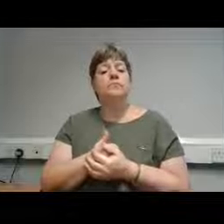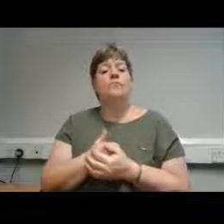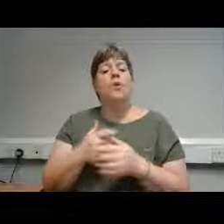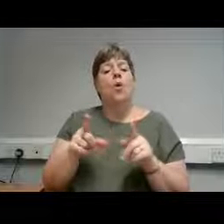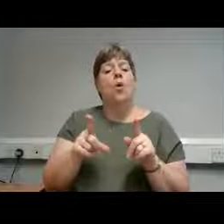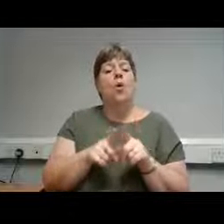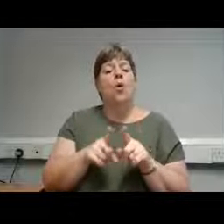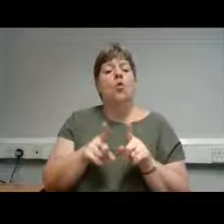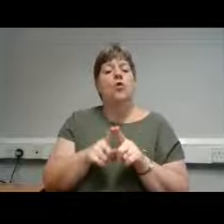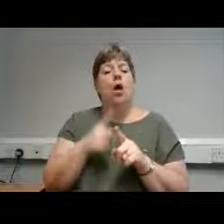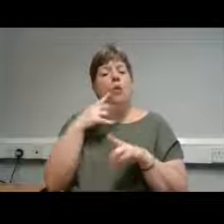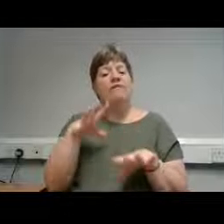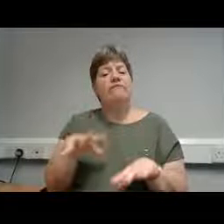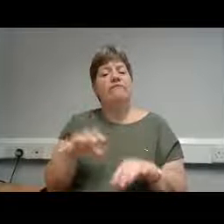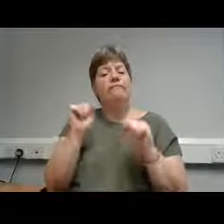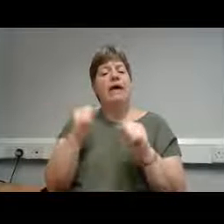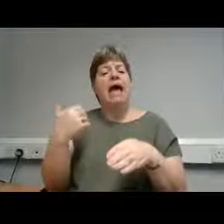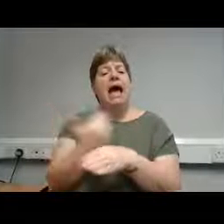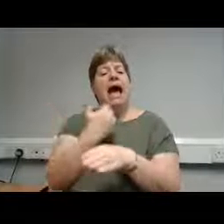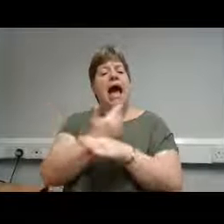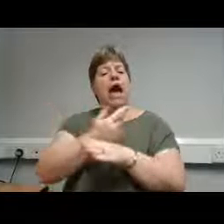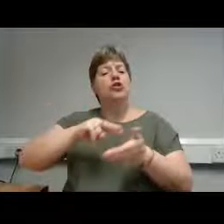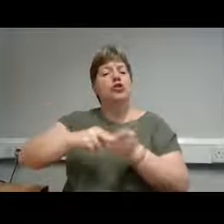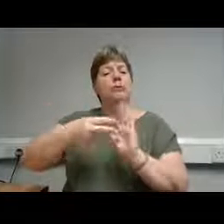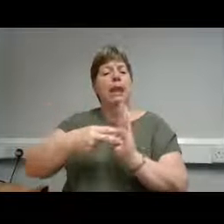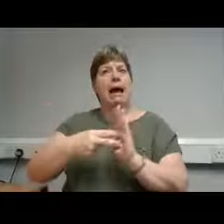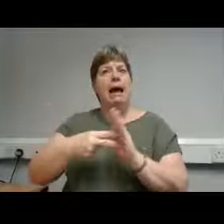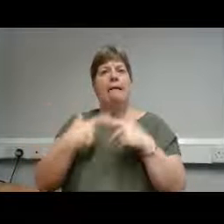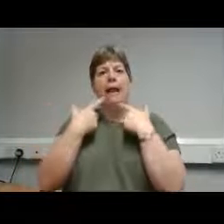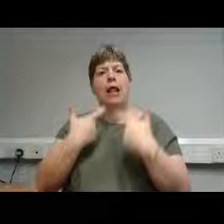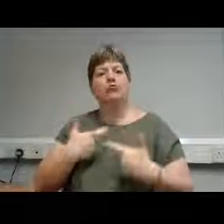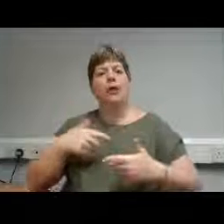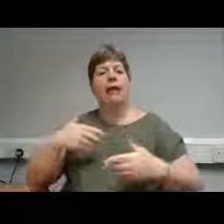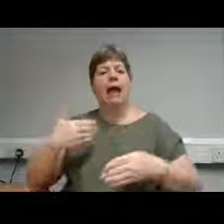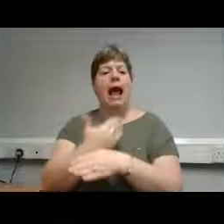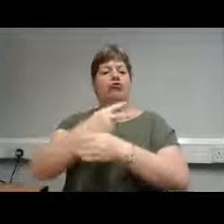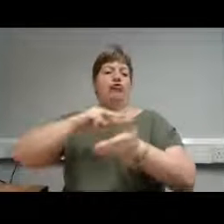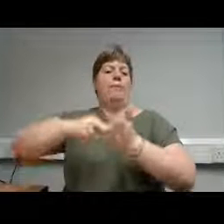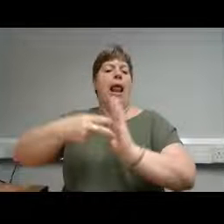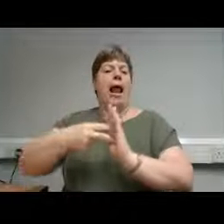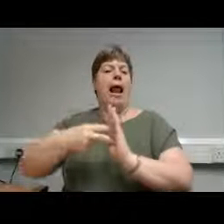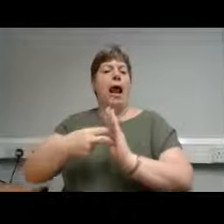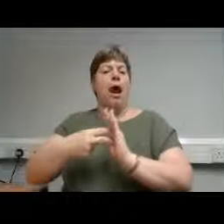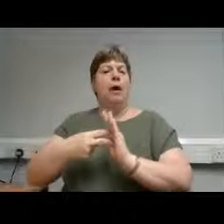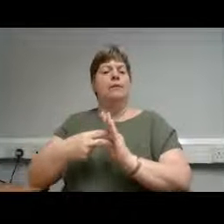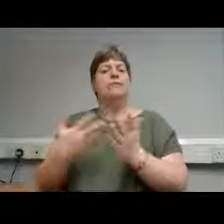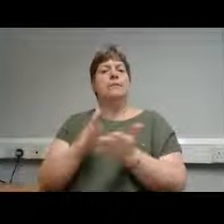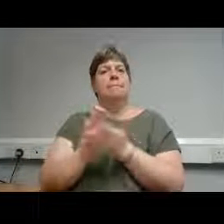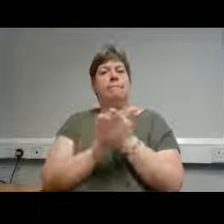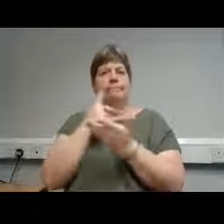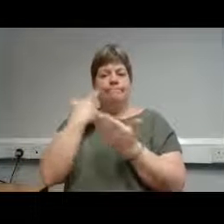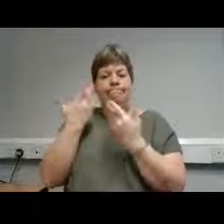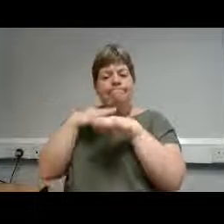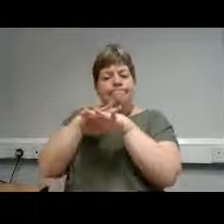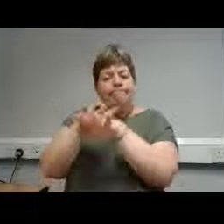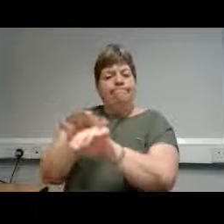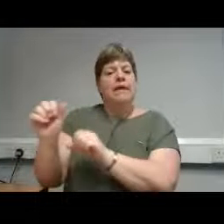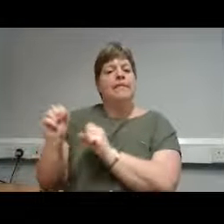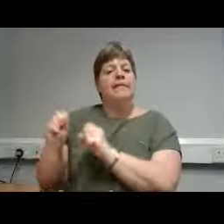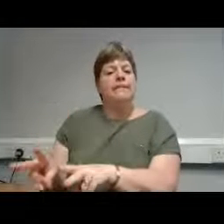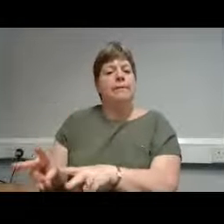also implemented an action plan, so an electronic action plan that we've again integrated into the